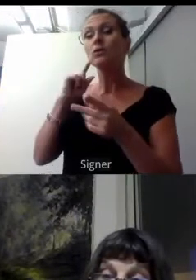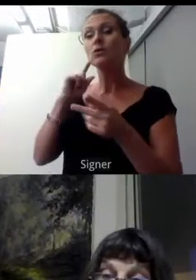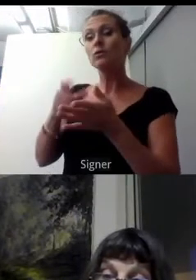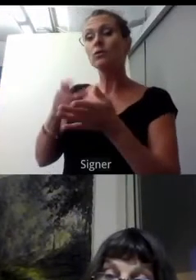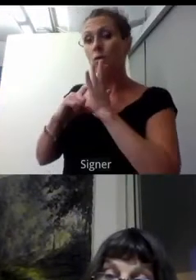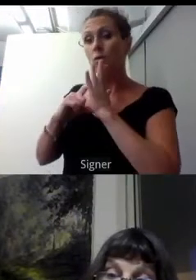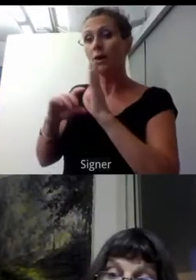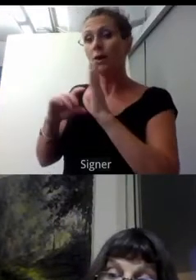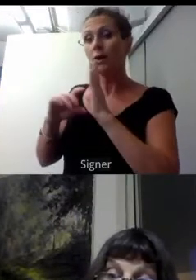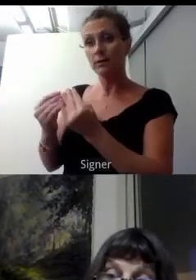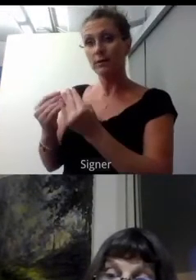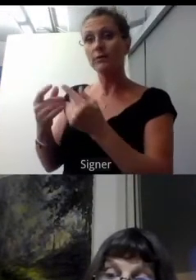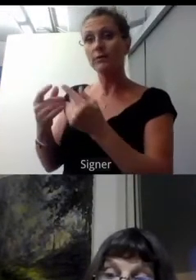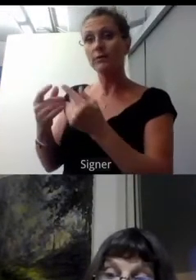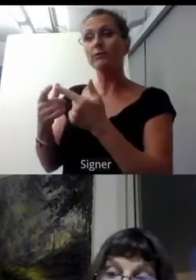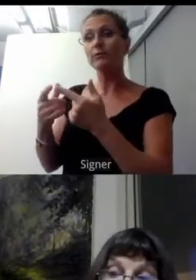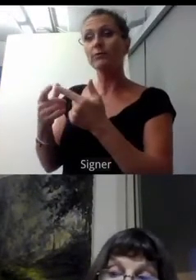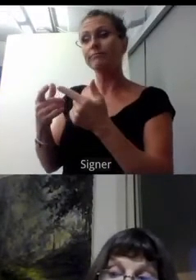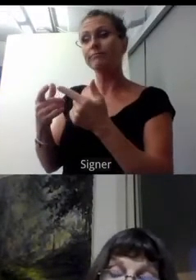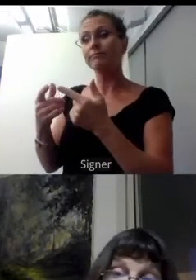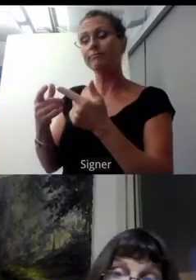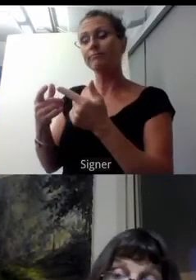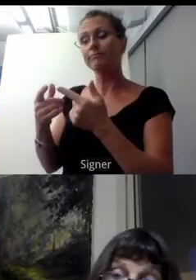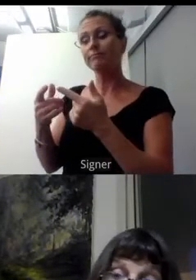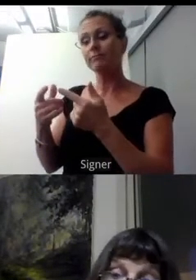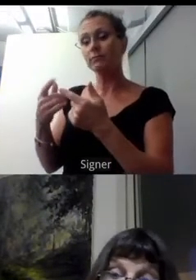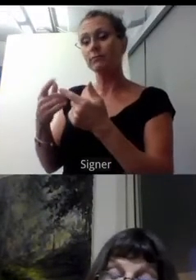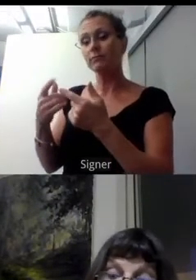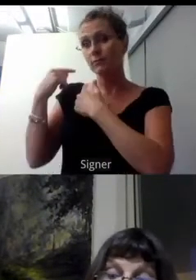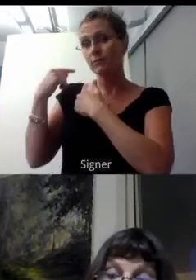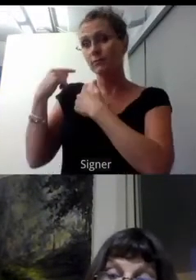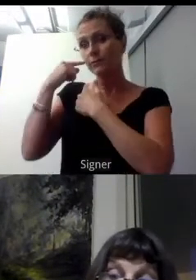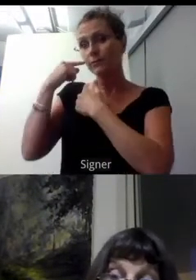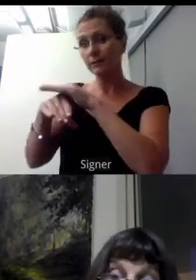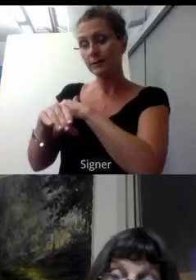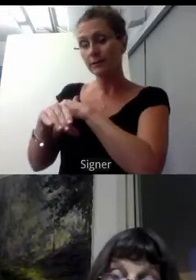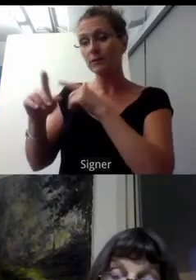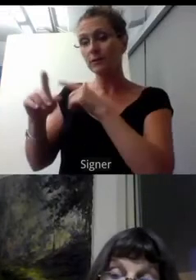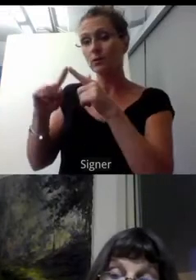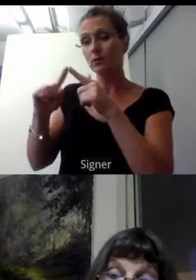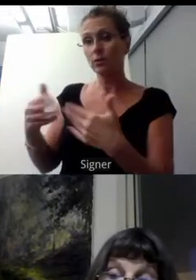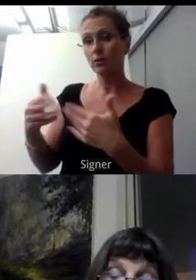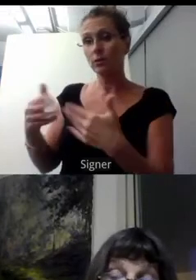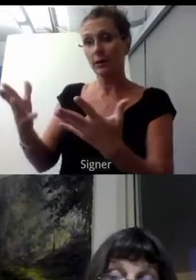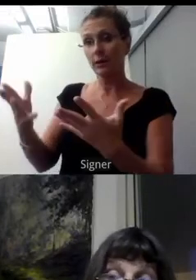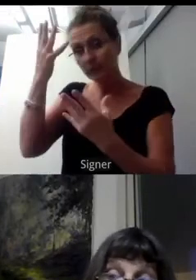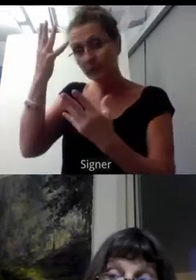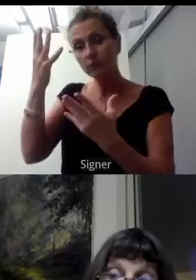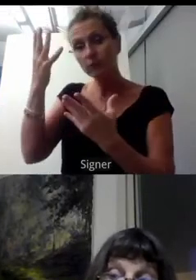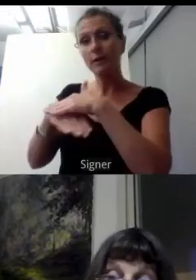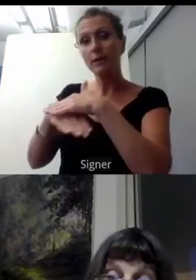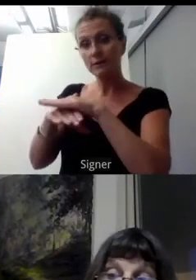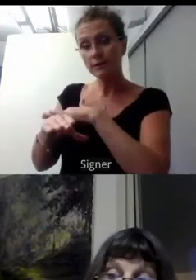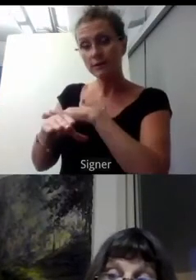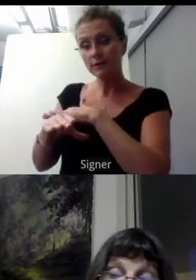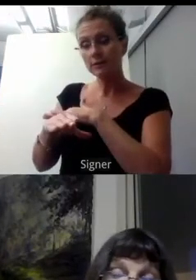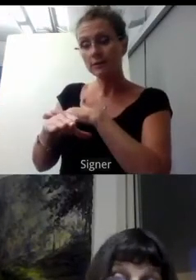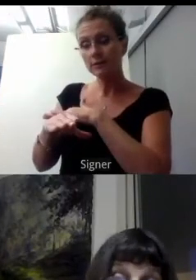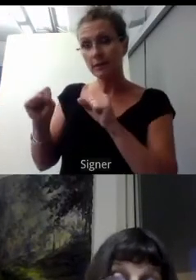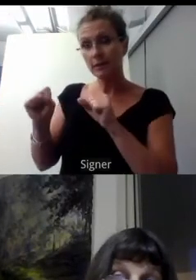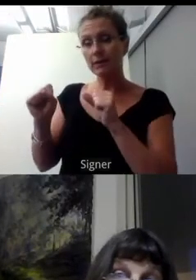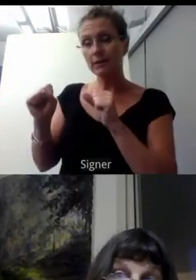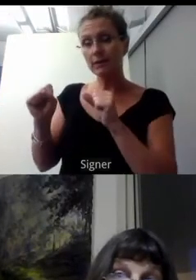responsible for accessibility to provide information about accessibility, and the directors responsible for their